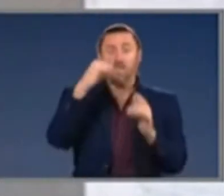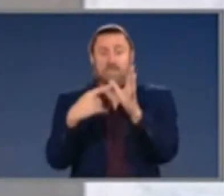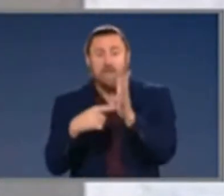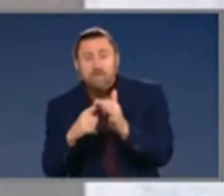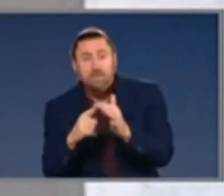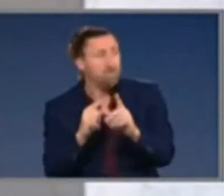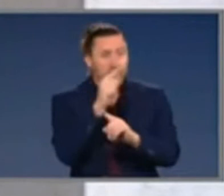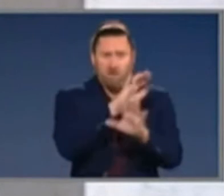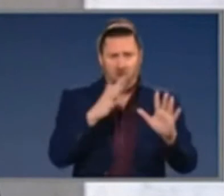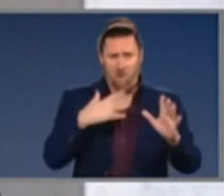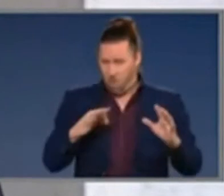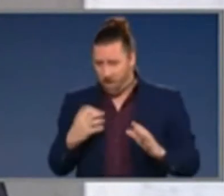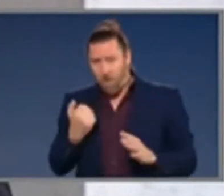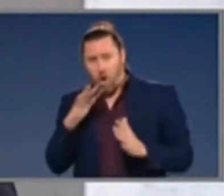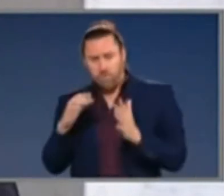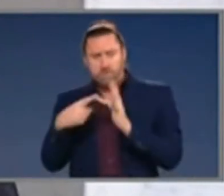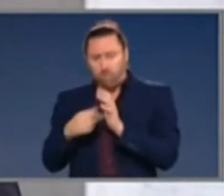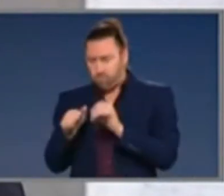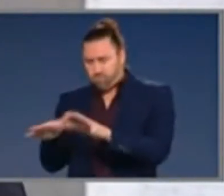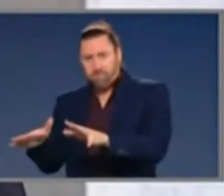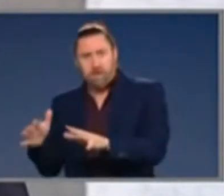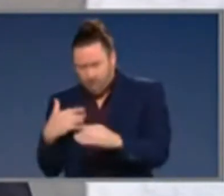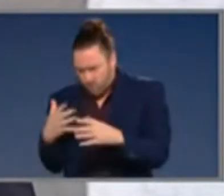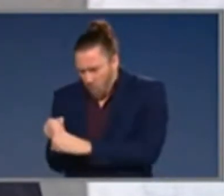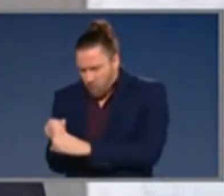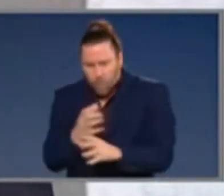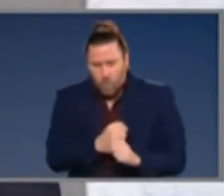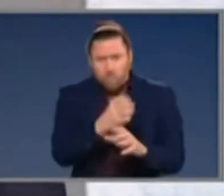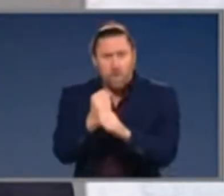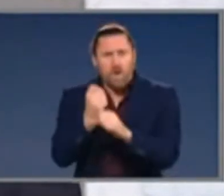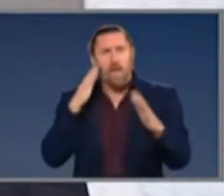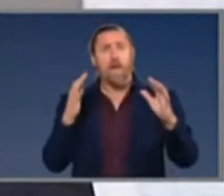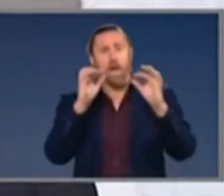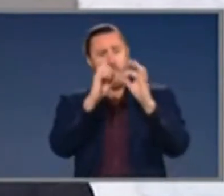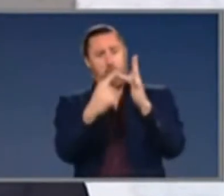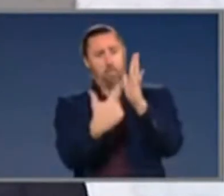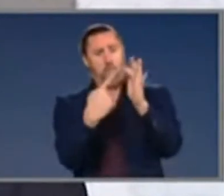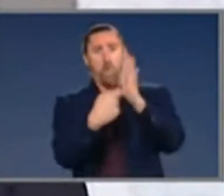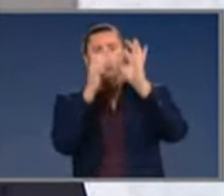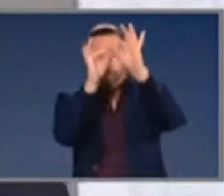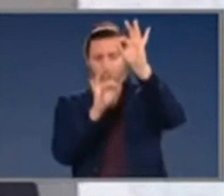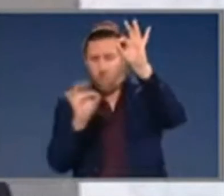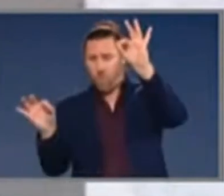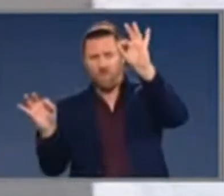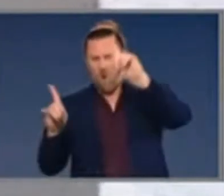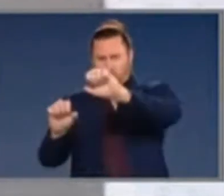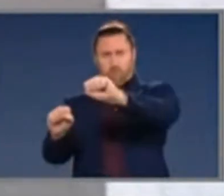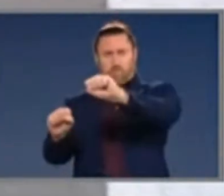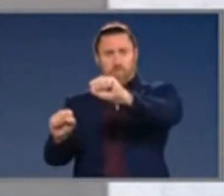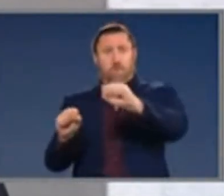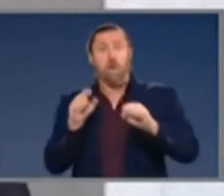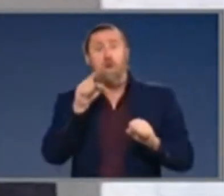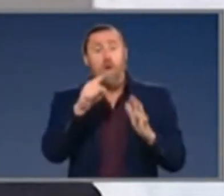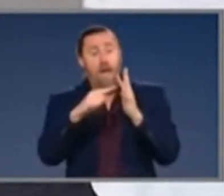territory. I think it's important to sort of put borders aside when it comes to those things. If you're not in an